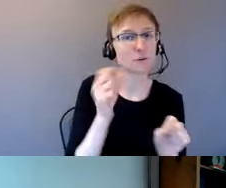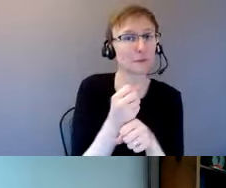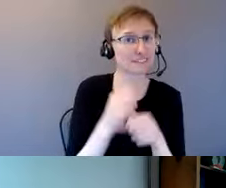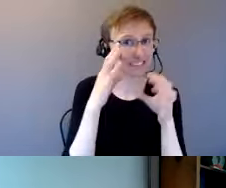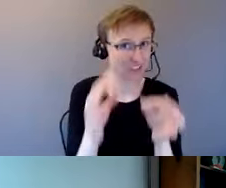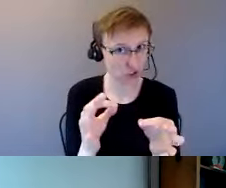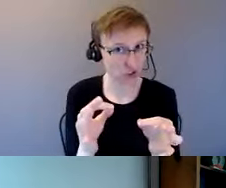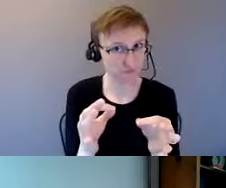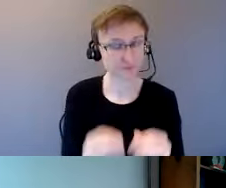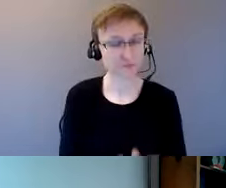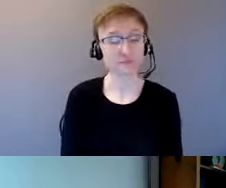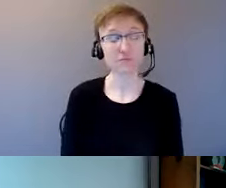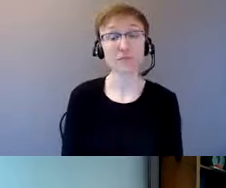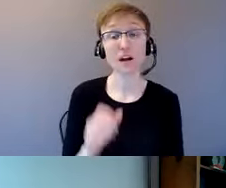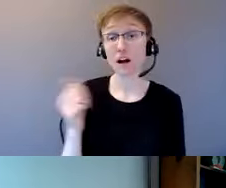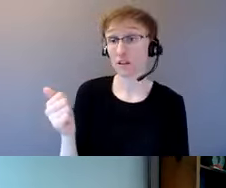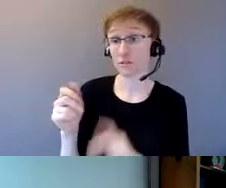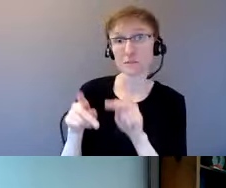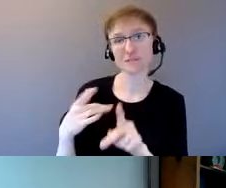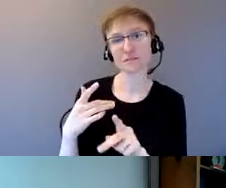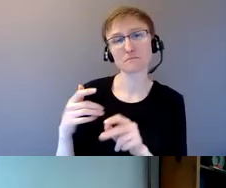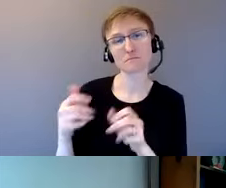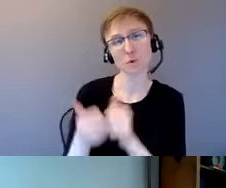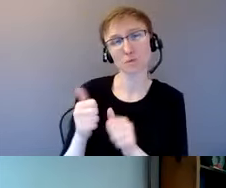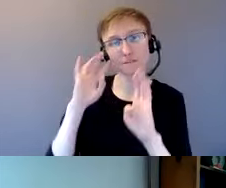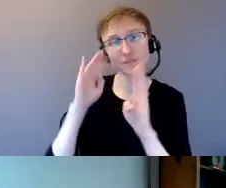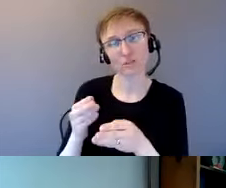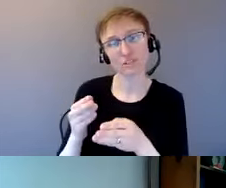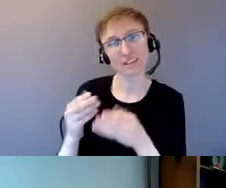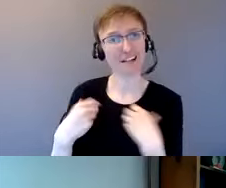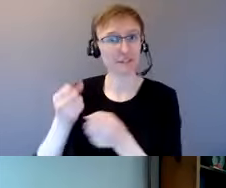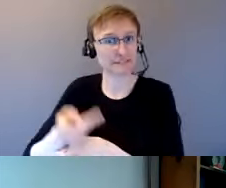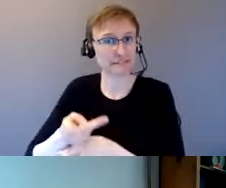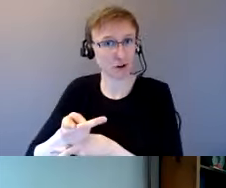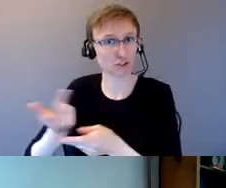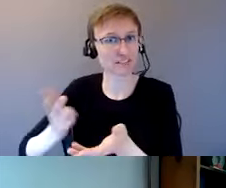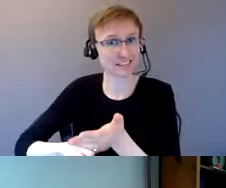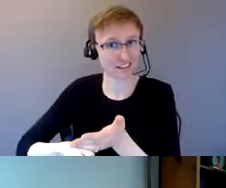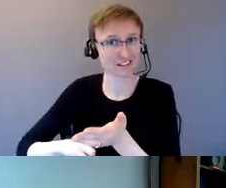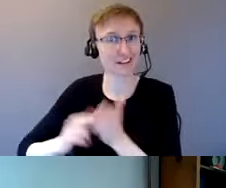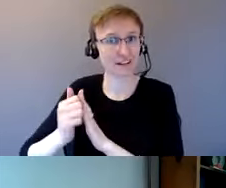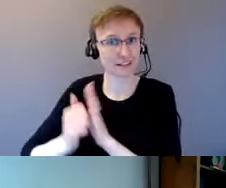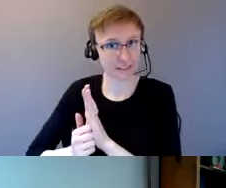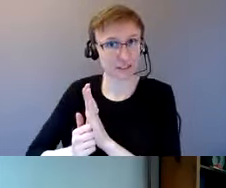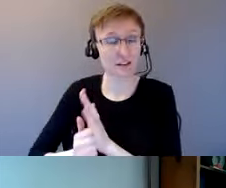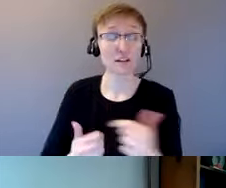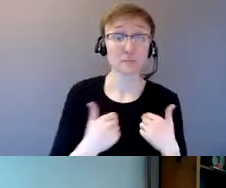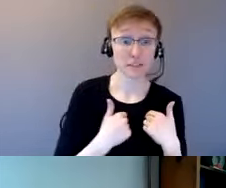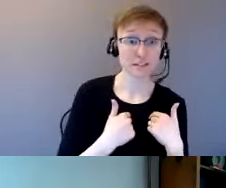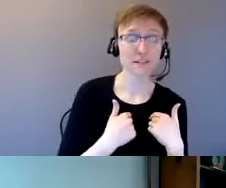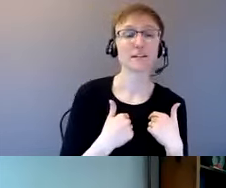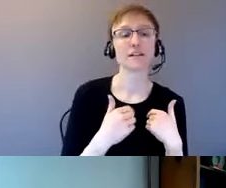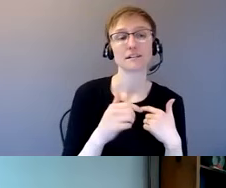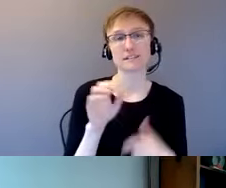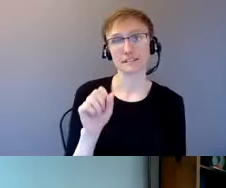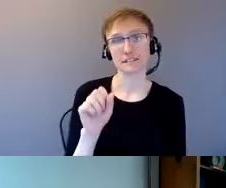Healthcare Consent Act, a lot of what I do is prescribed in the Substitute Decisions Act. So the Substitute Decisions